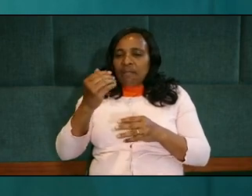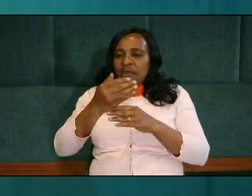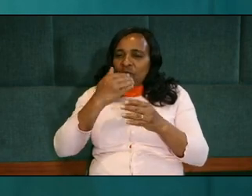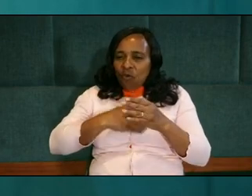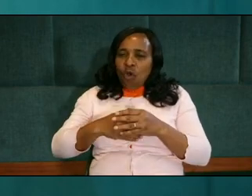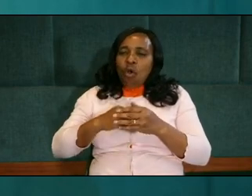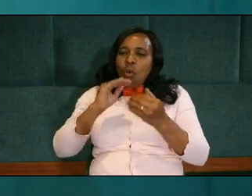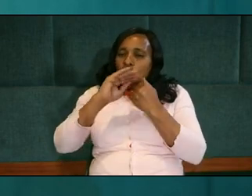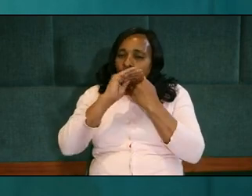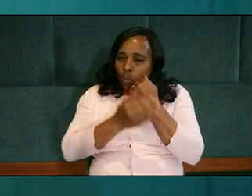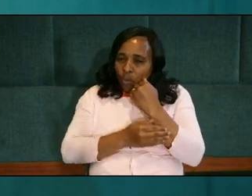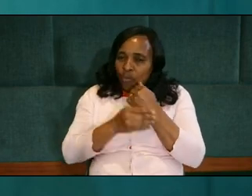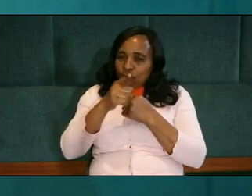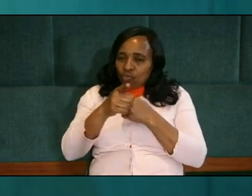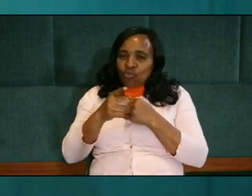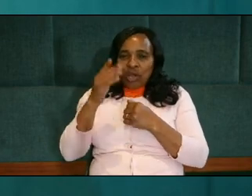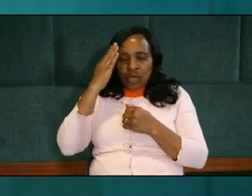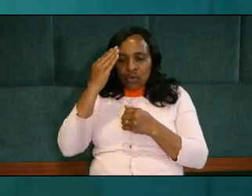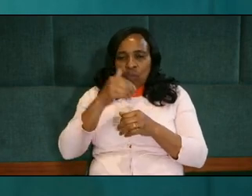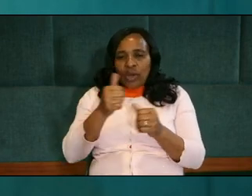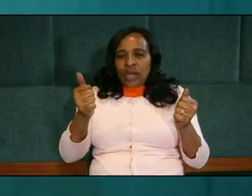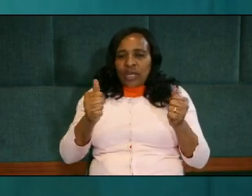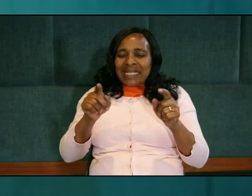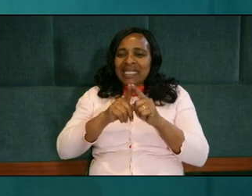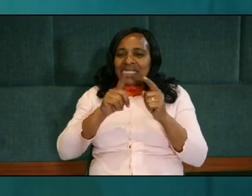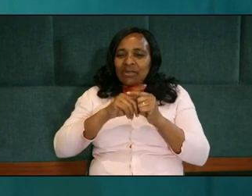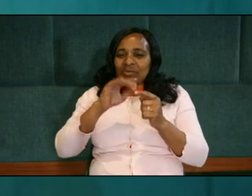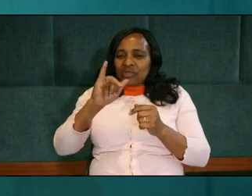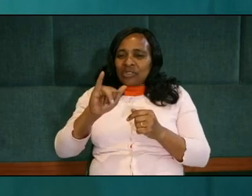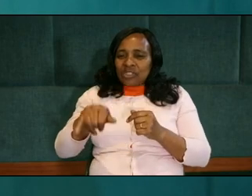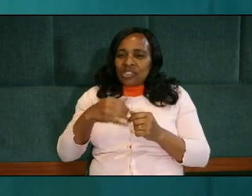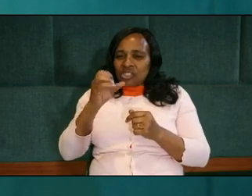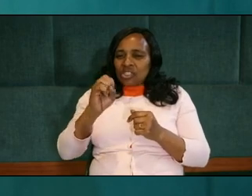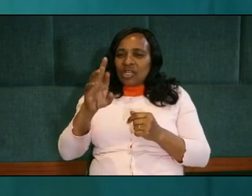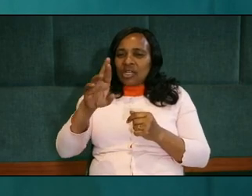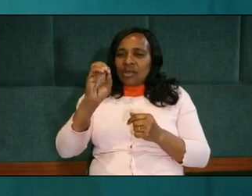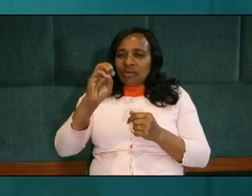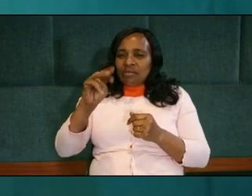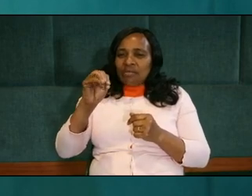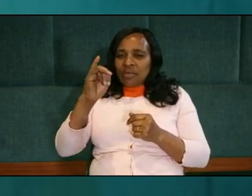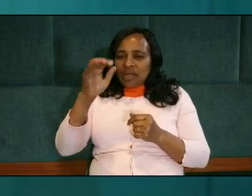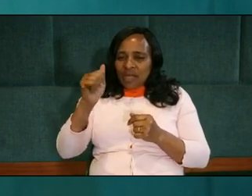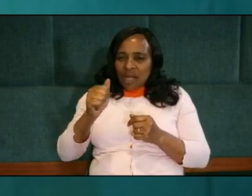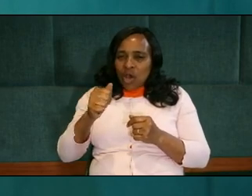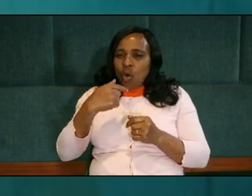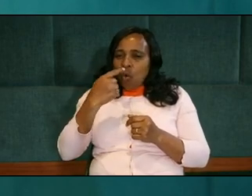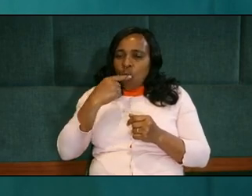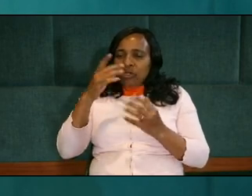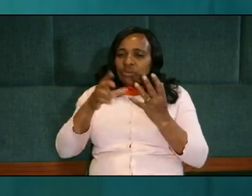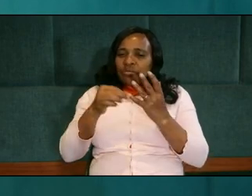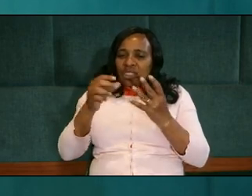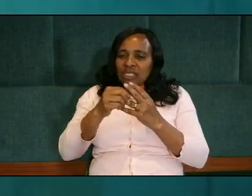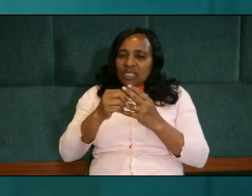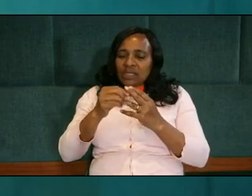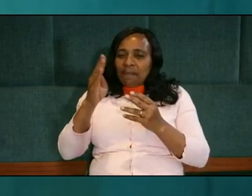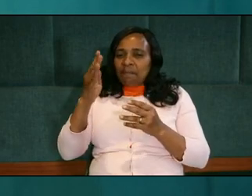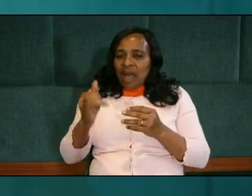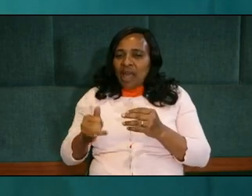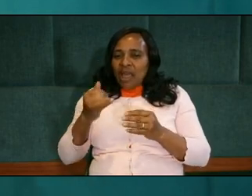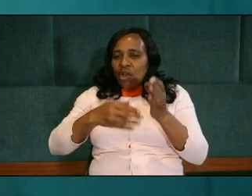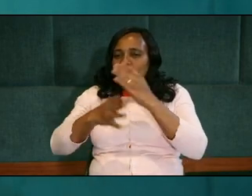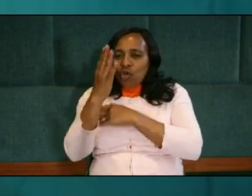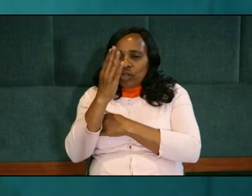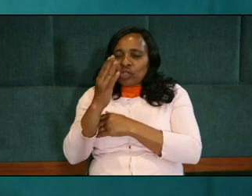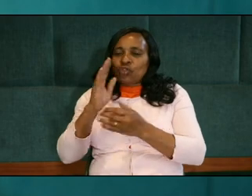I knew you. And even in Jeremiah's case, we see he was anointed by God to be a prophet over